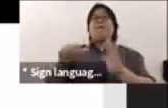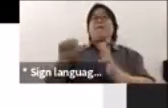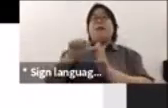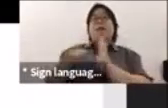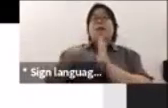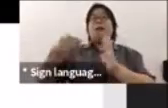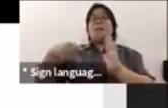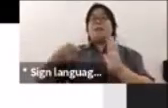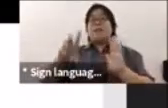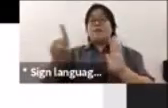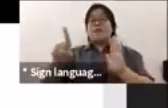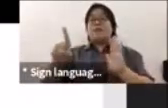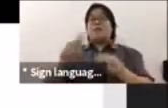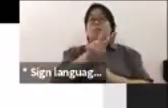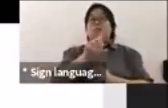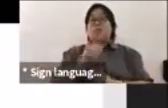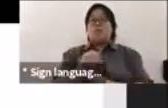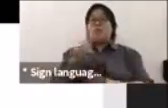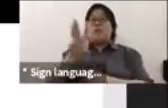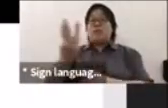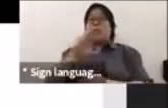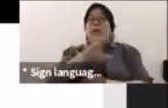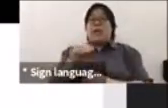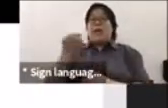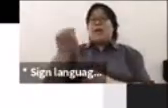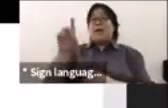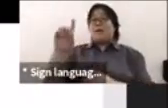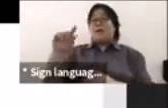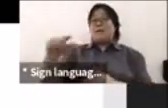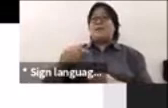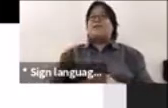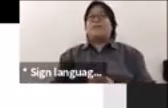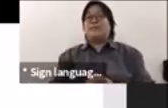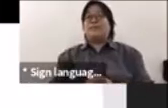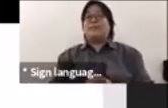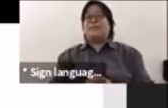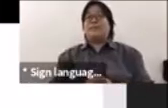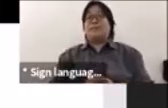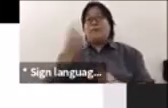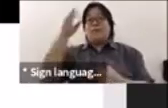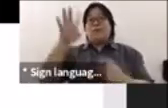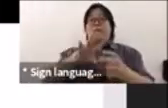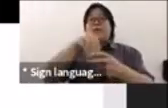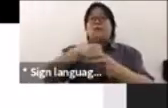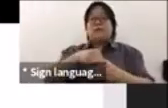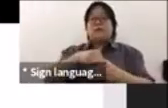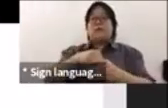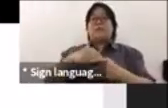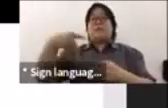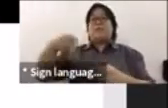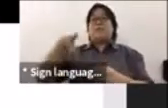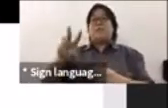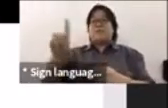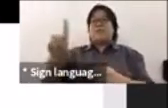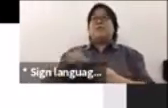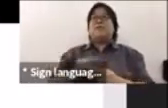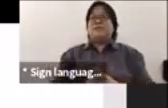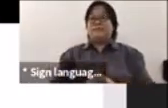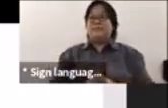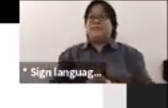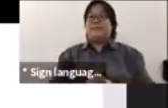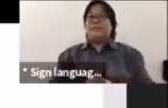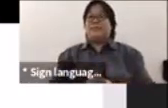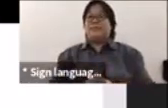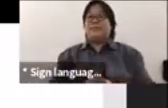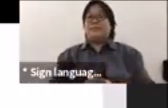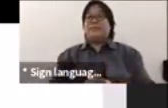up in 2016, and we have Sustainable Development Goals for inclusion of the person with disability in every aspects. But still, we